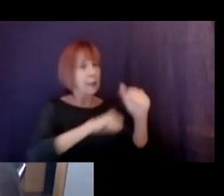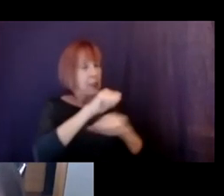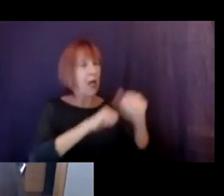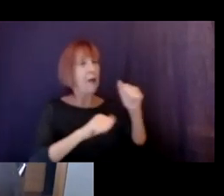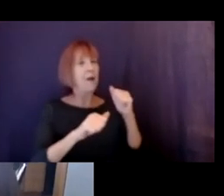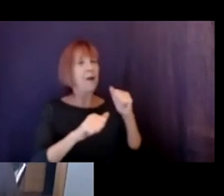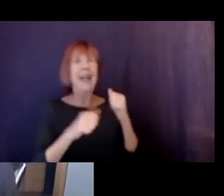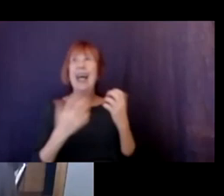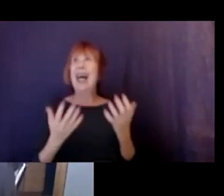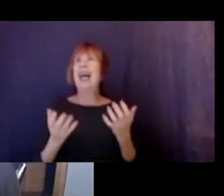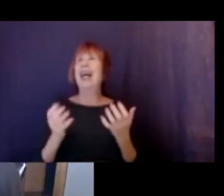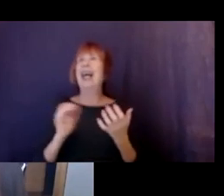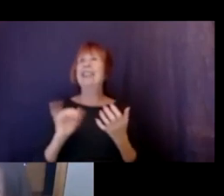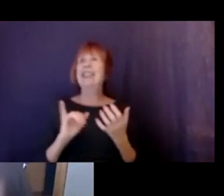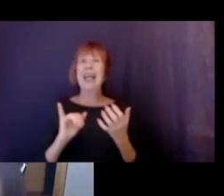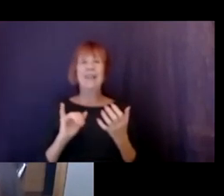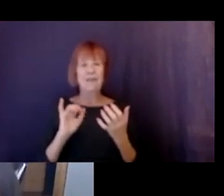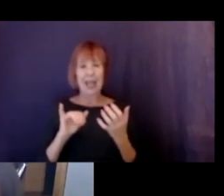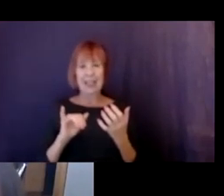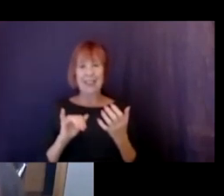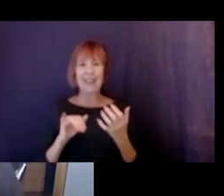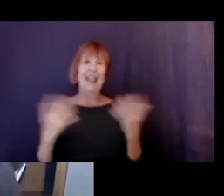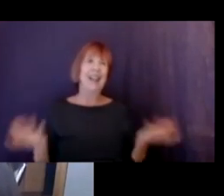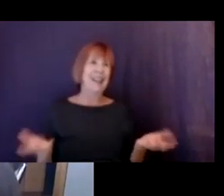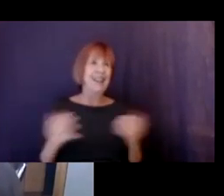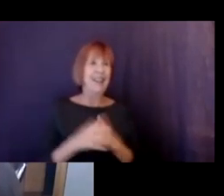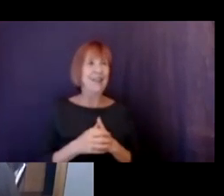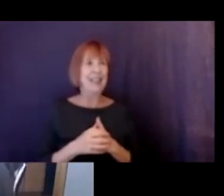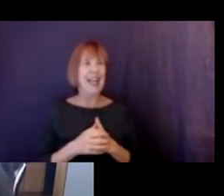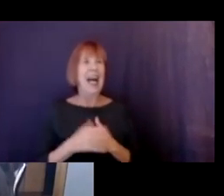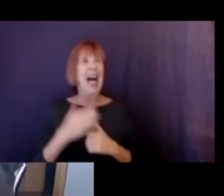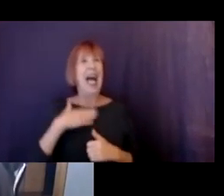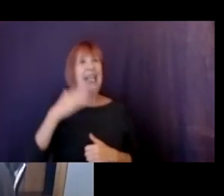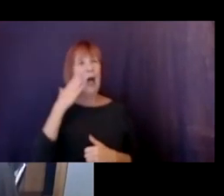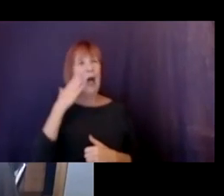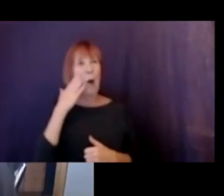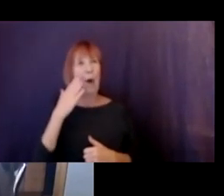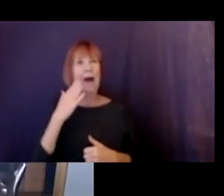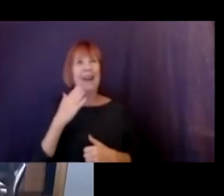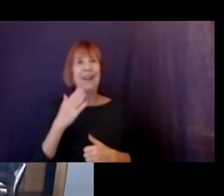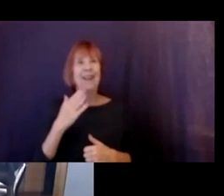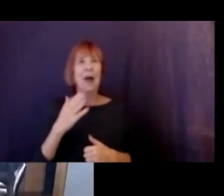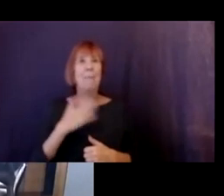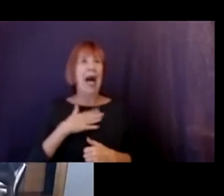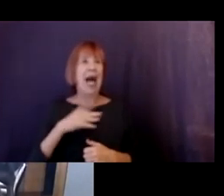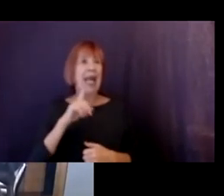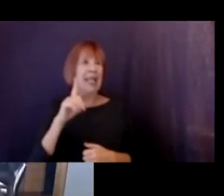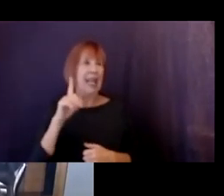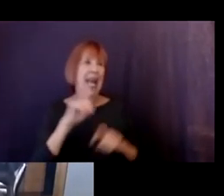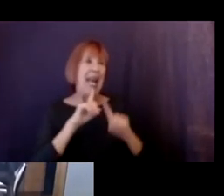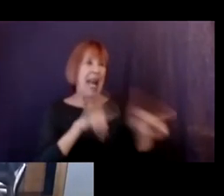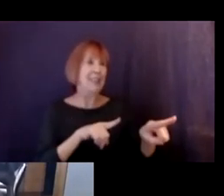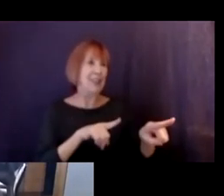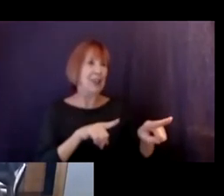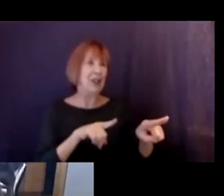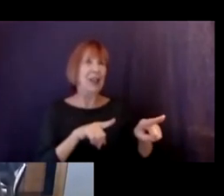that's like almost like the universal answer to just about any question is to find your community. So I would